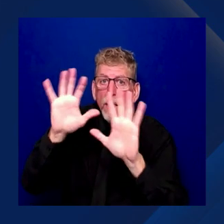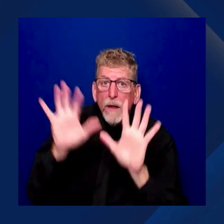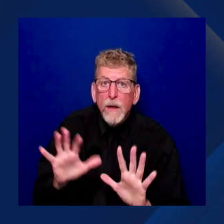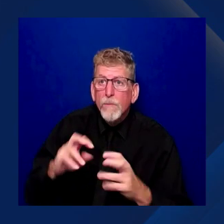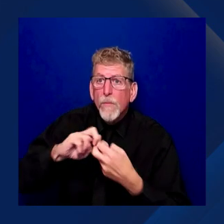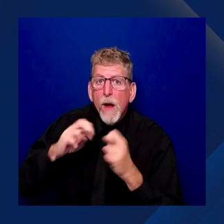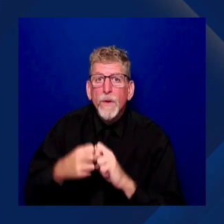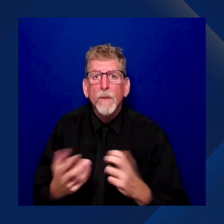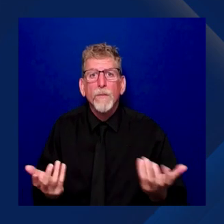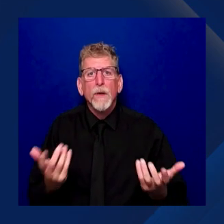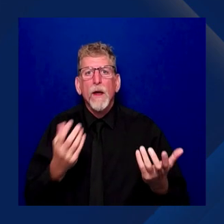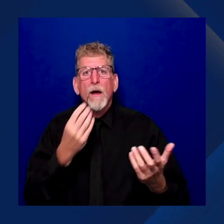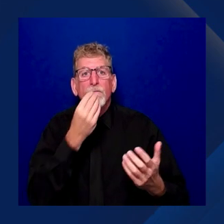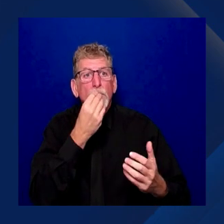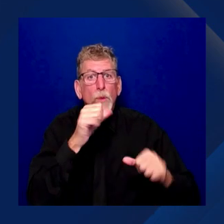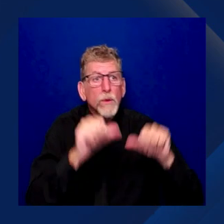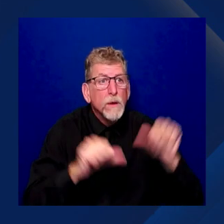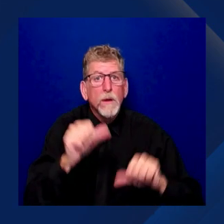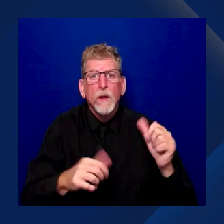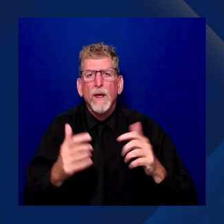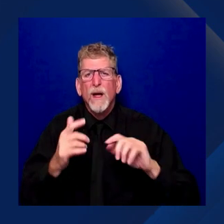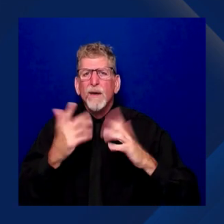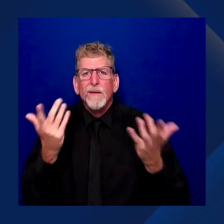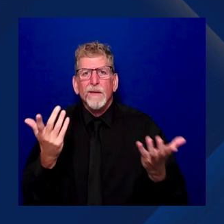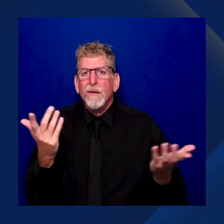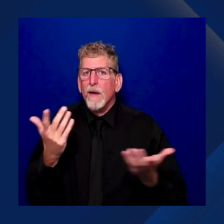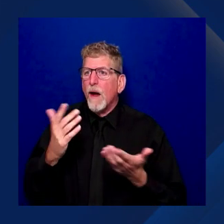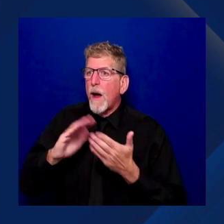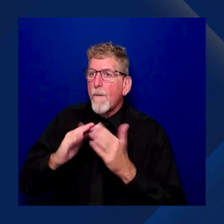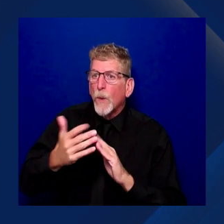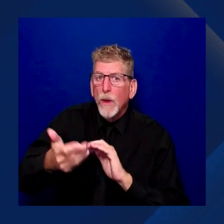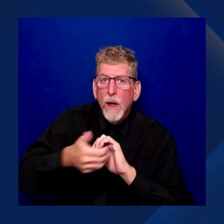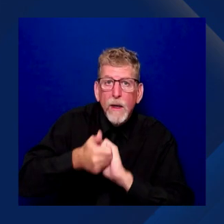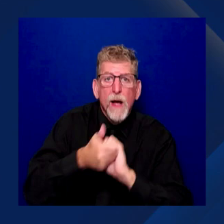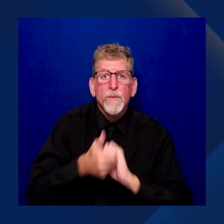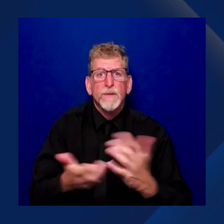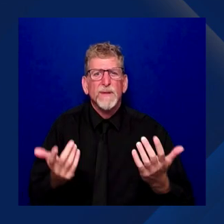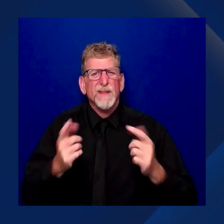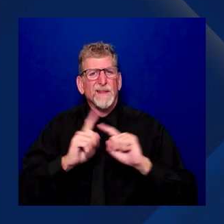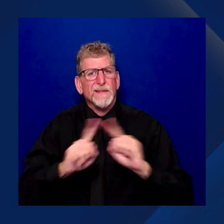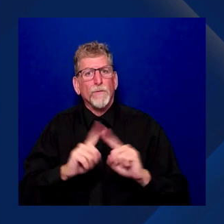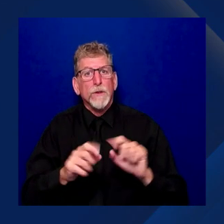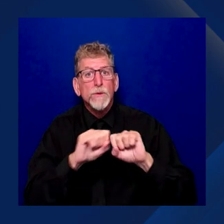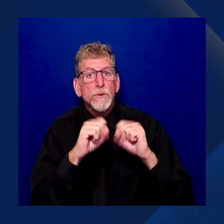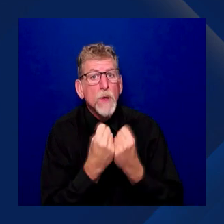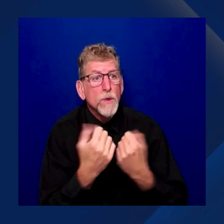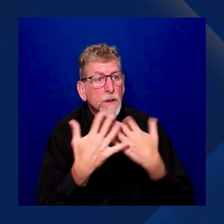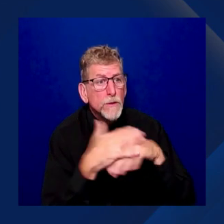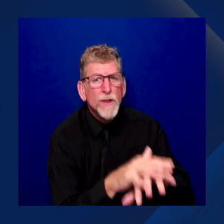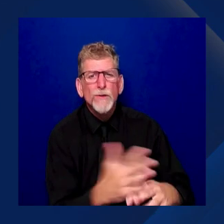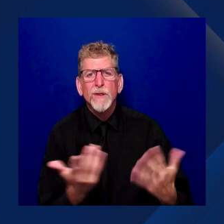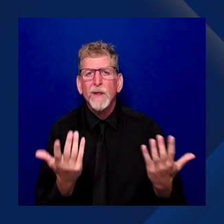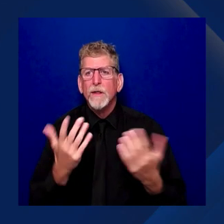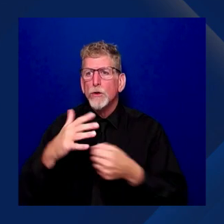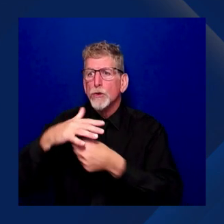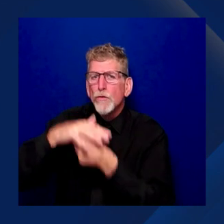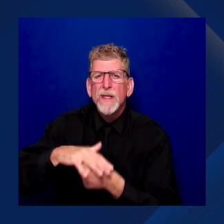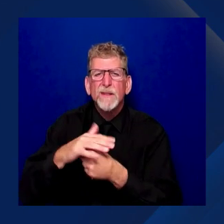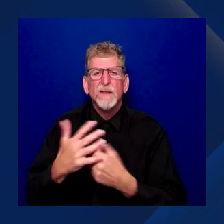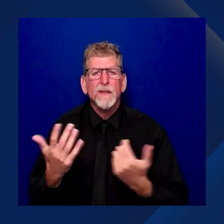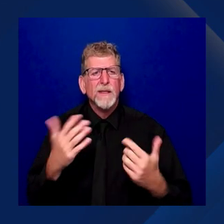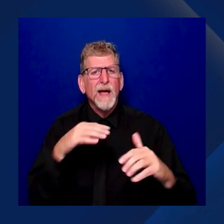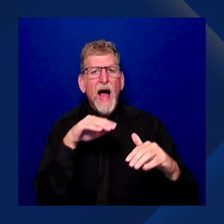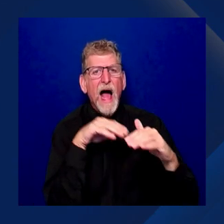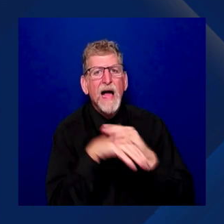integration, discrimination, stress, and access to quality and affordable health care that influence maternal health outcomes.